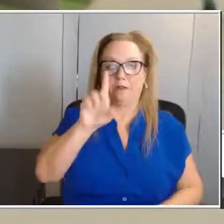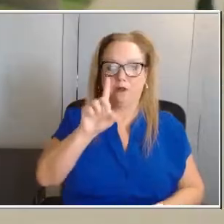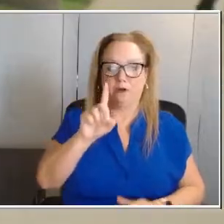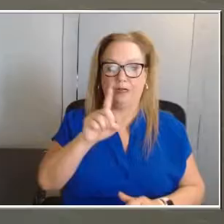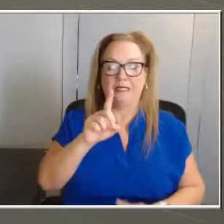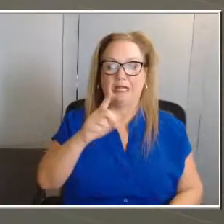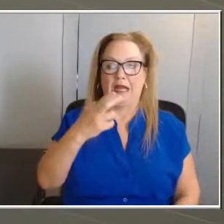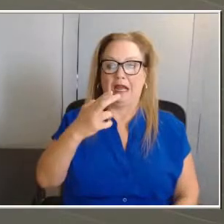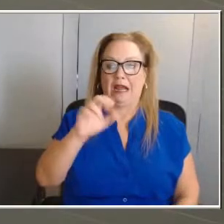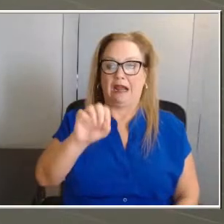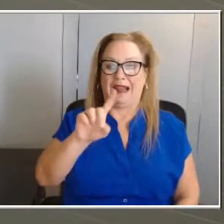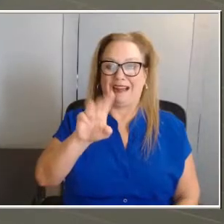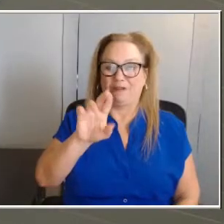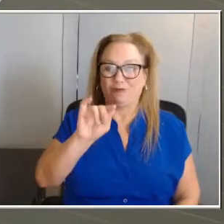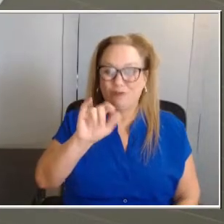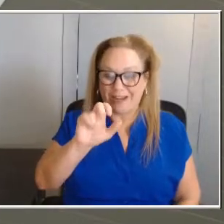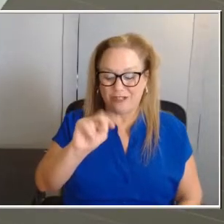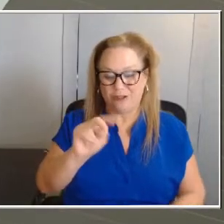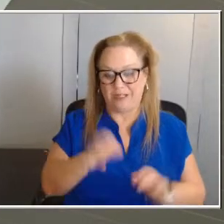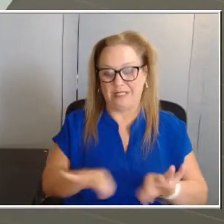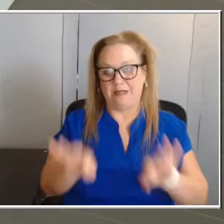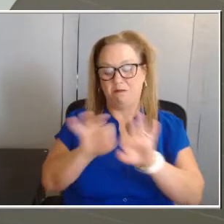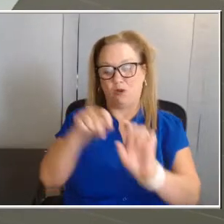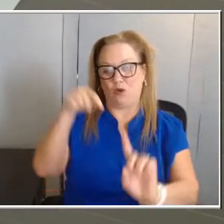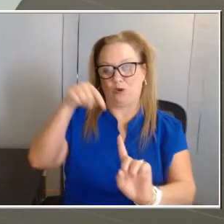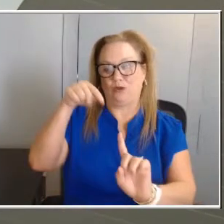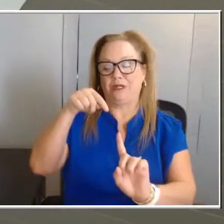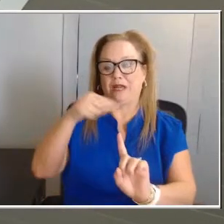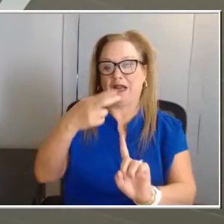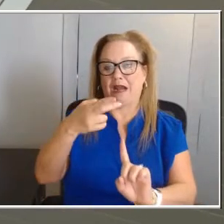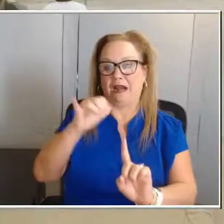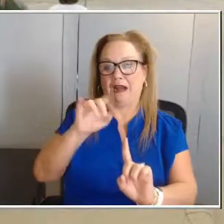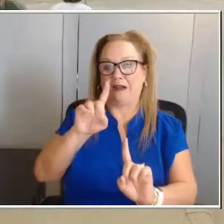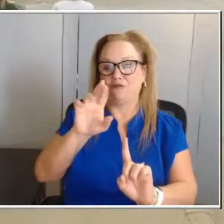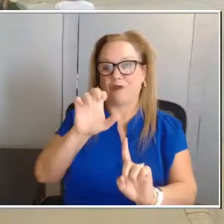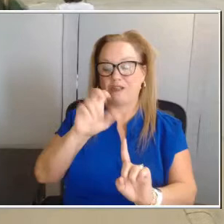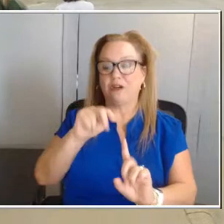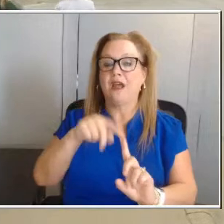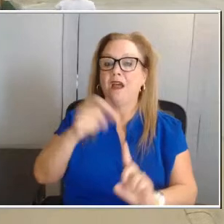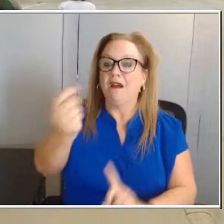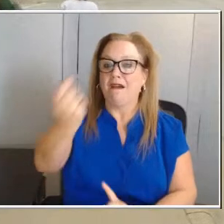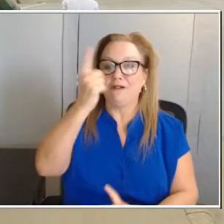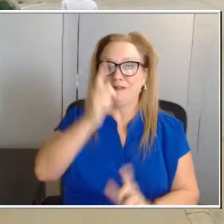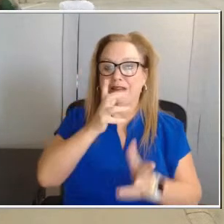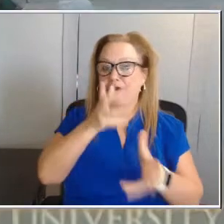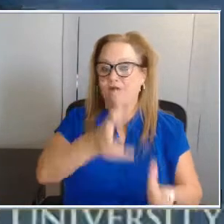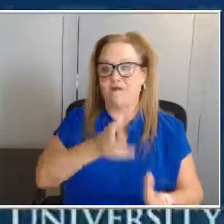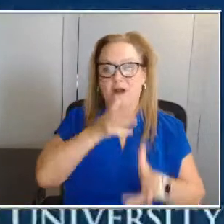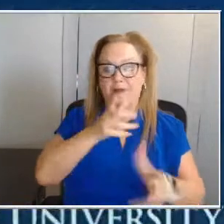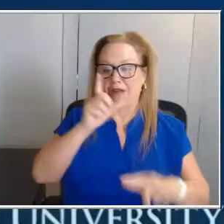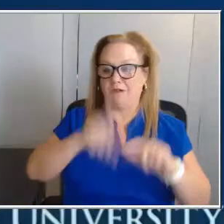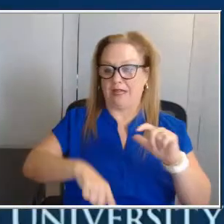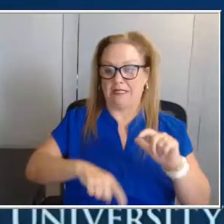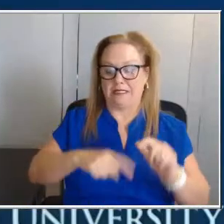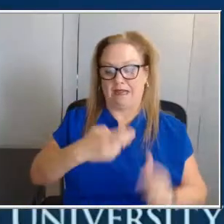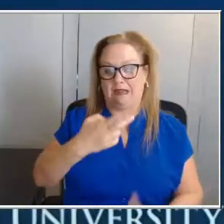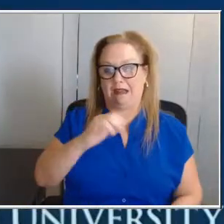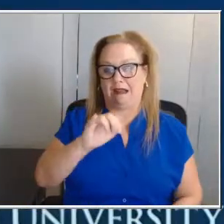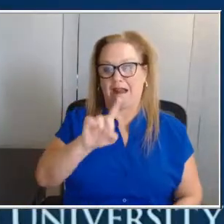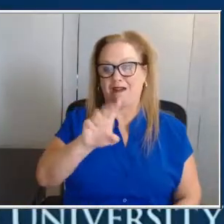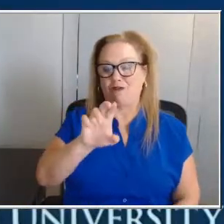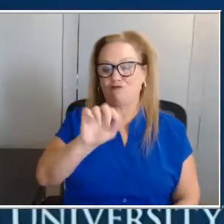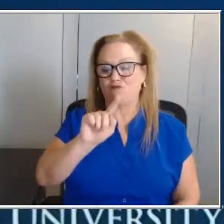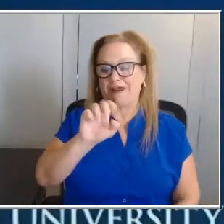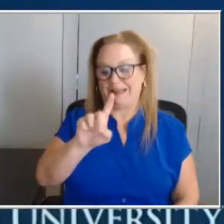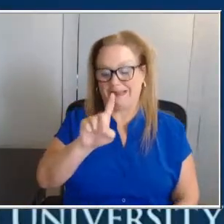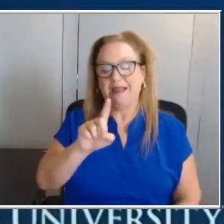hydration, hydration. Come back to that point. If you're vomiting, you can't stay hydrated. If you can't stay hydrated, you're in